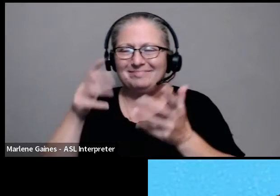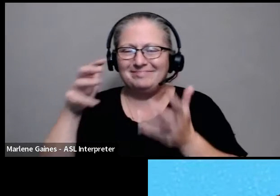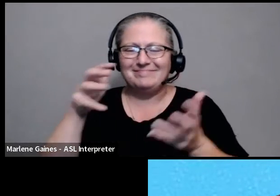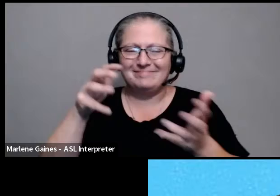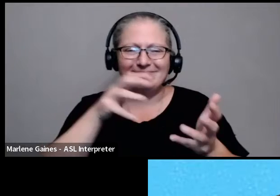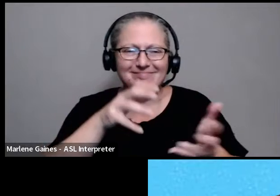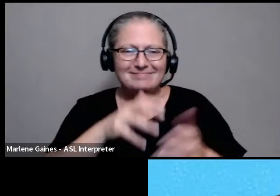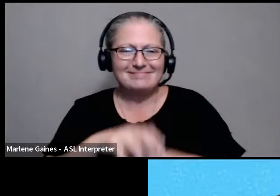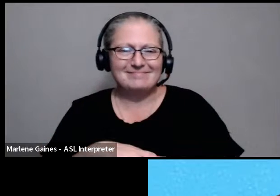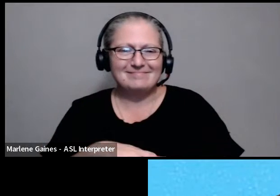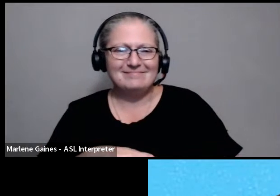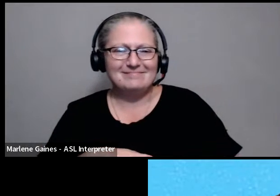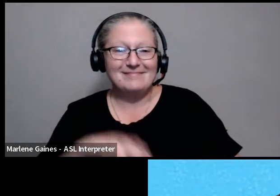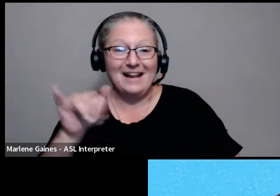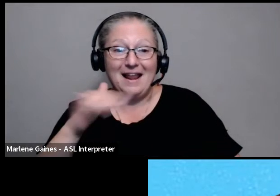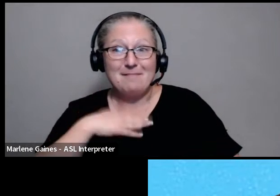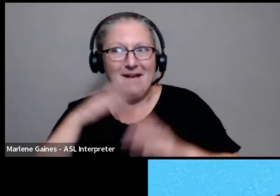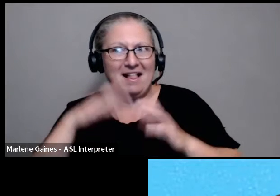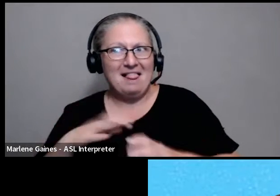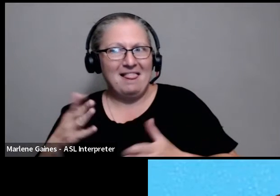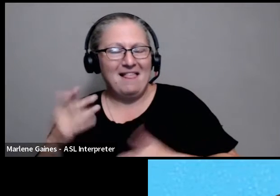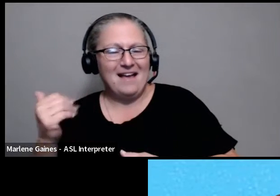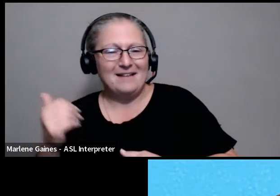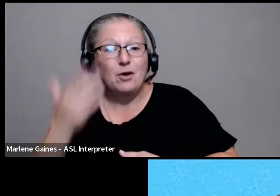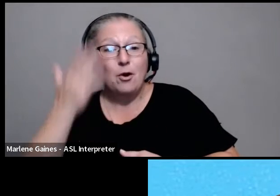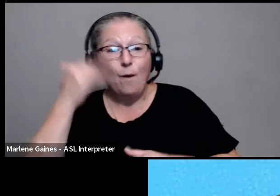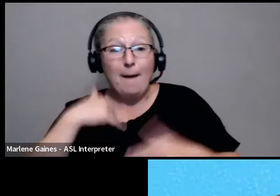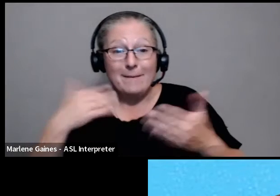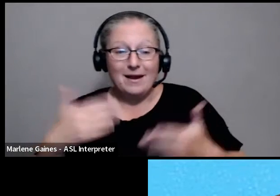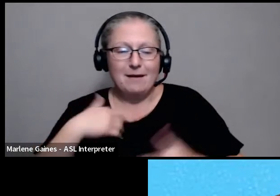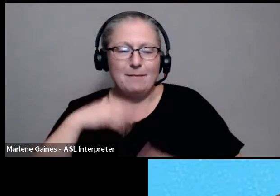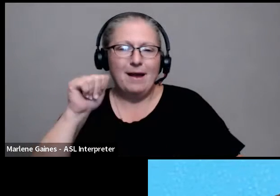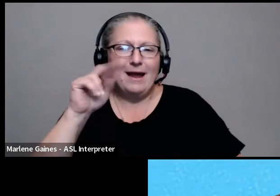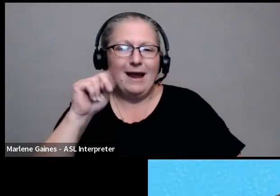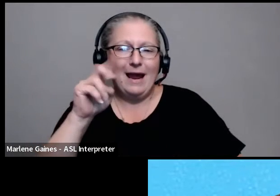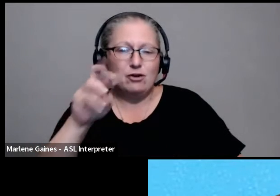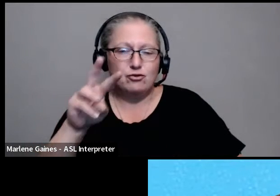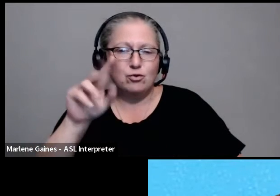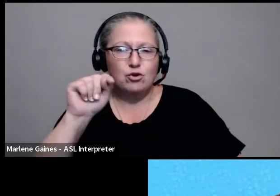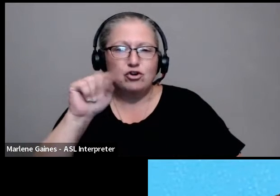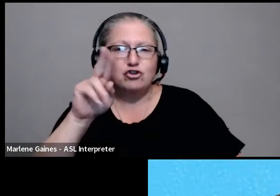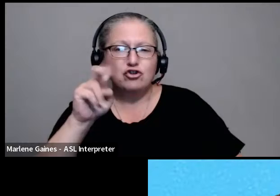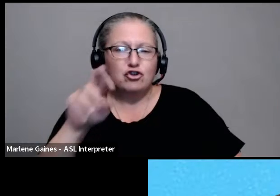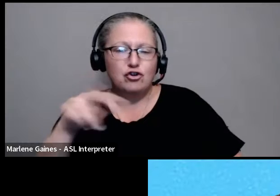As does my client here. But why I'm here, I'm Andrew Turner. I'm an attorney and